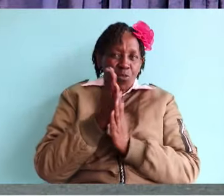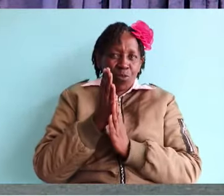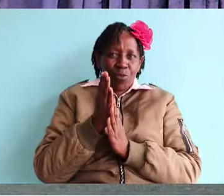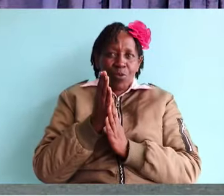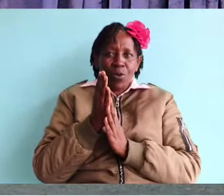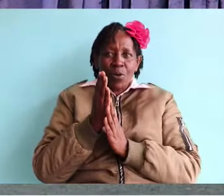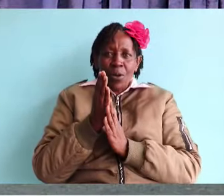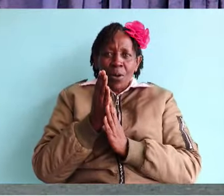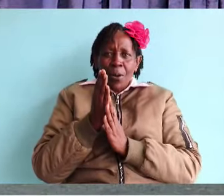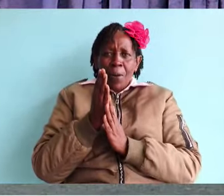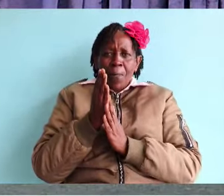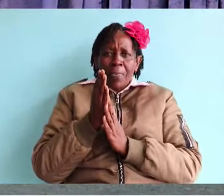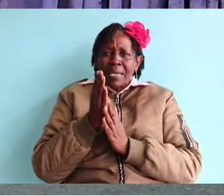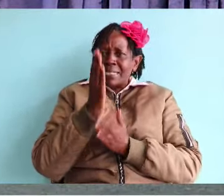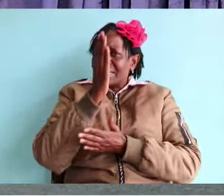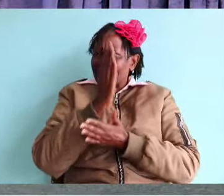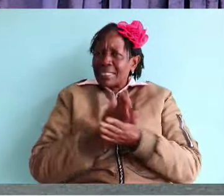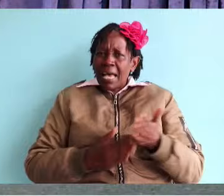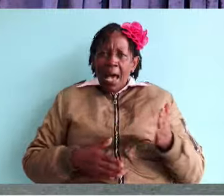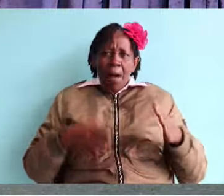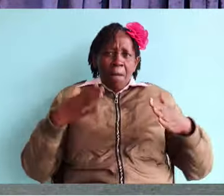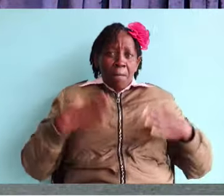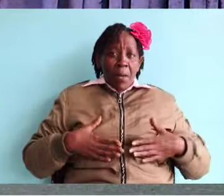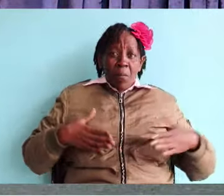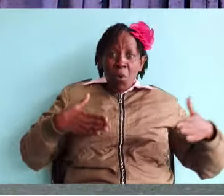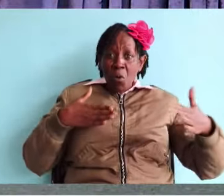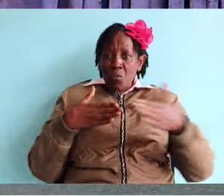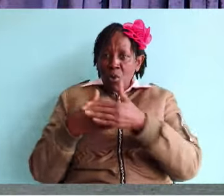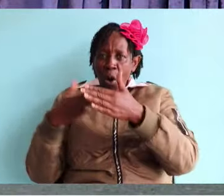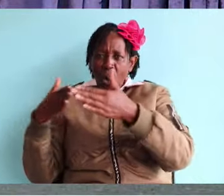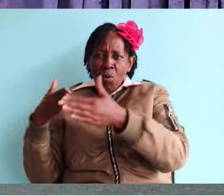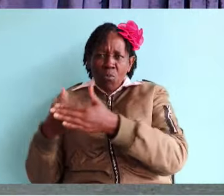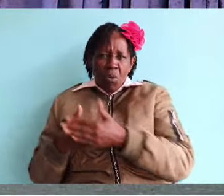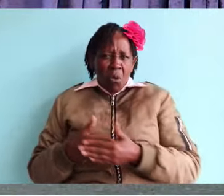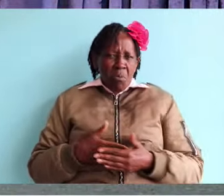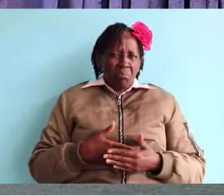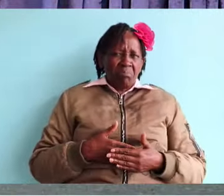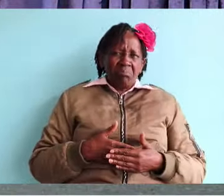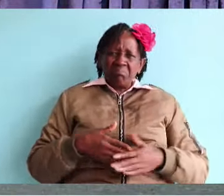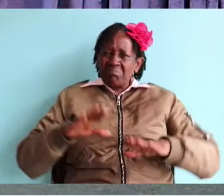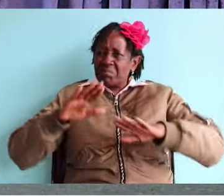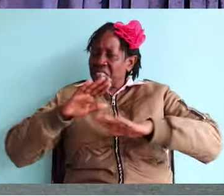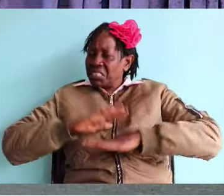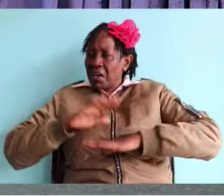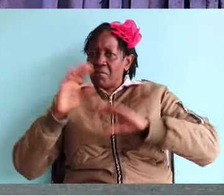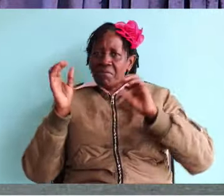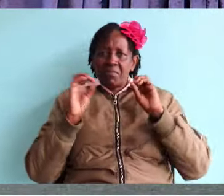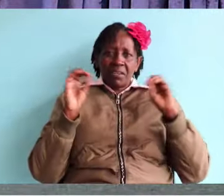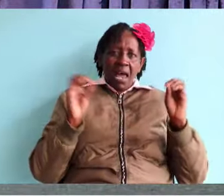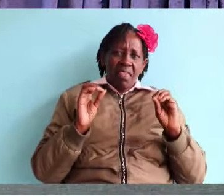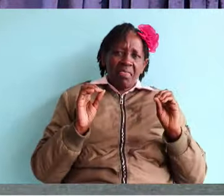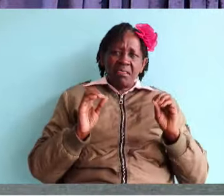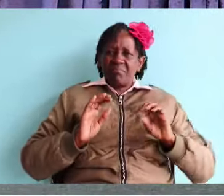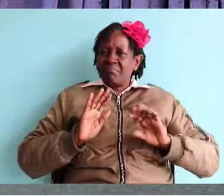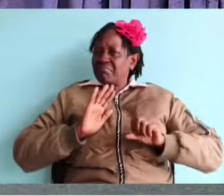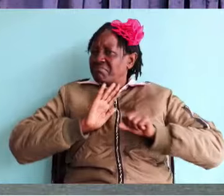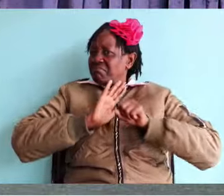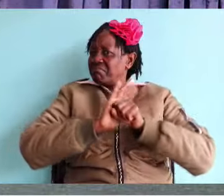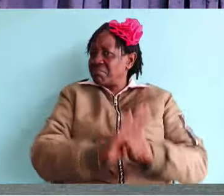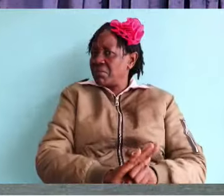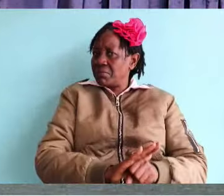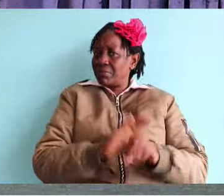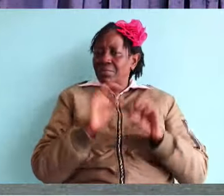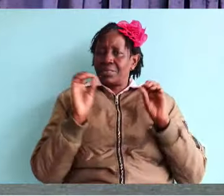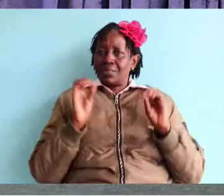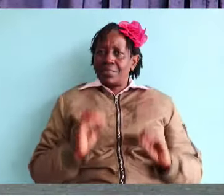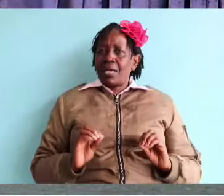whether there are people who have opposed him, people who have expressed dissatisfaction, people who have rejected him. I mean, you have not